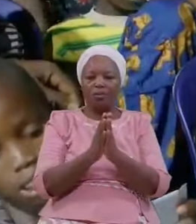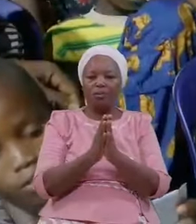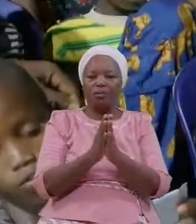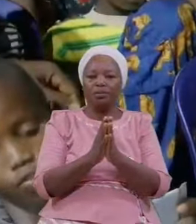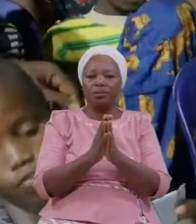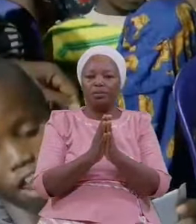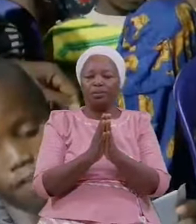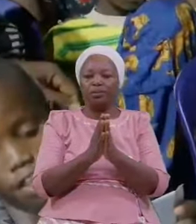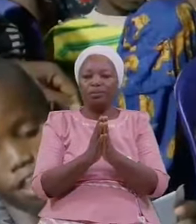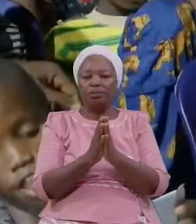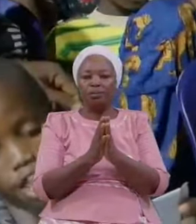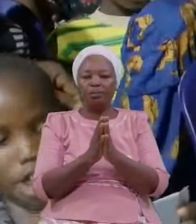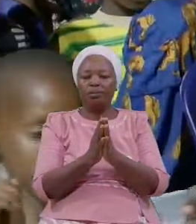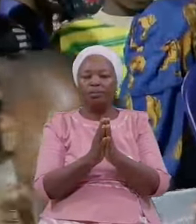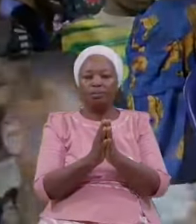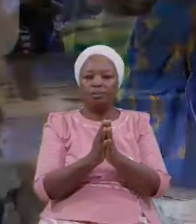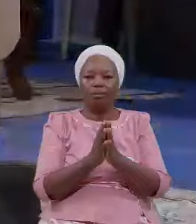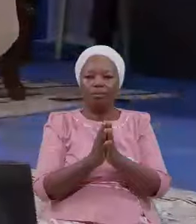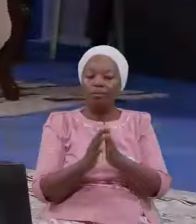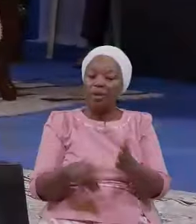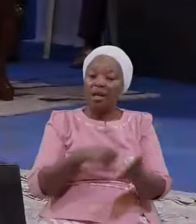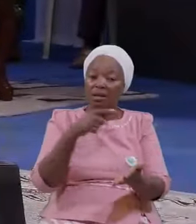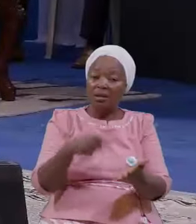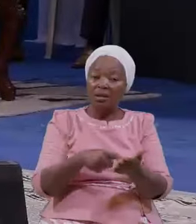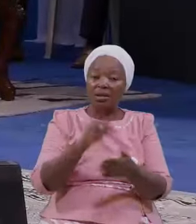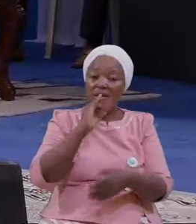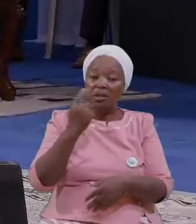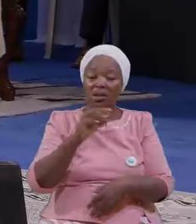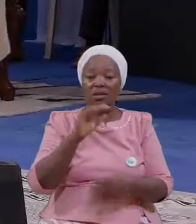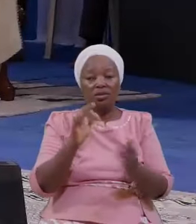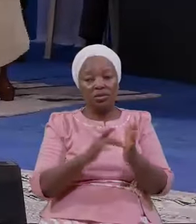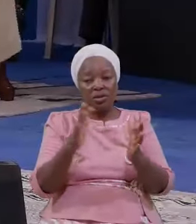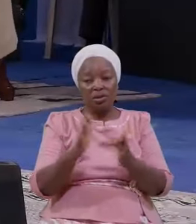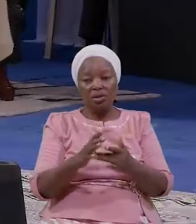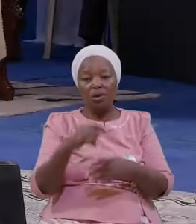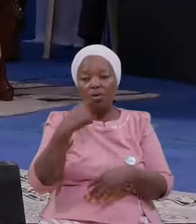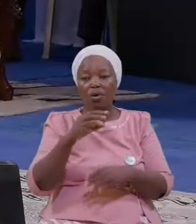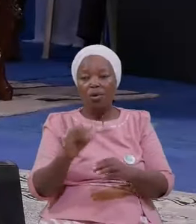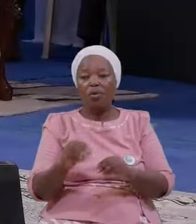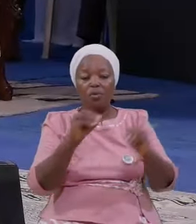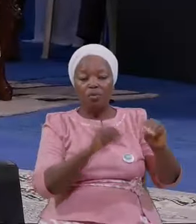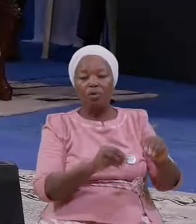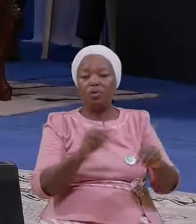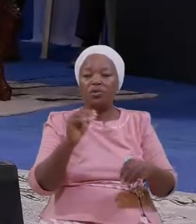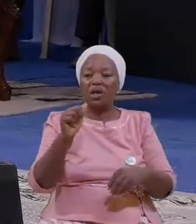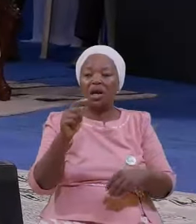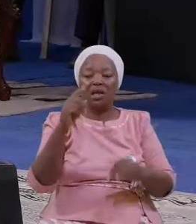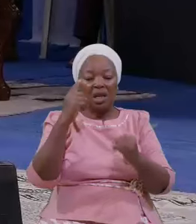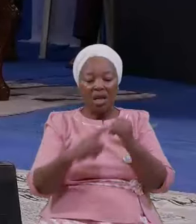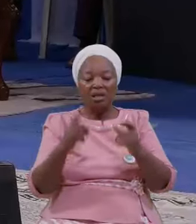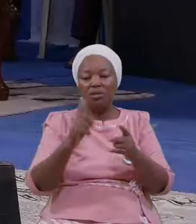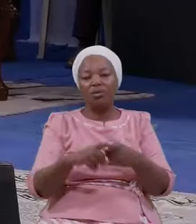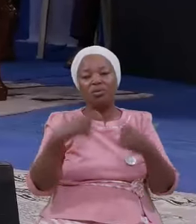closed. This is the Jesus who puts an end to sin, the